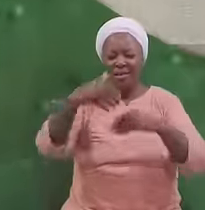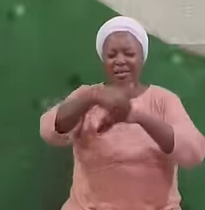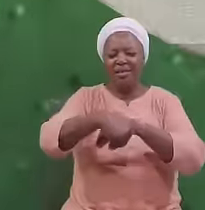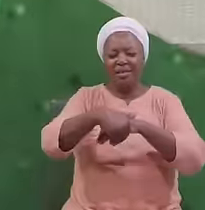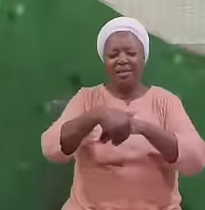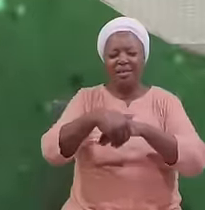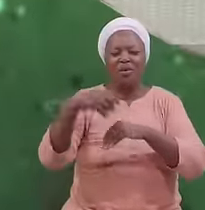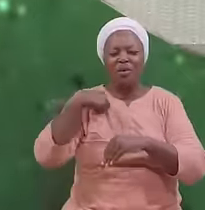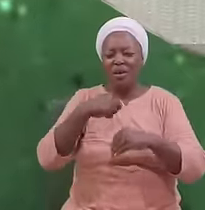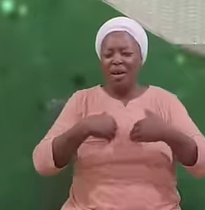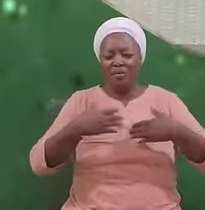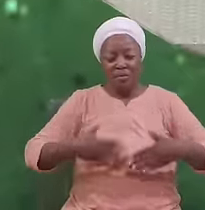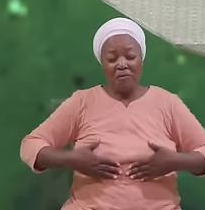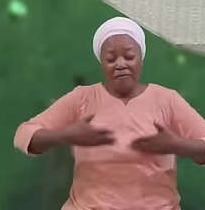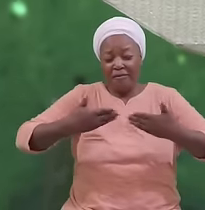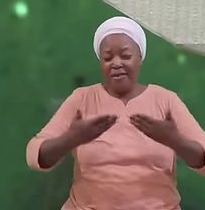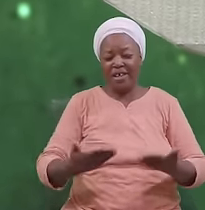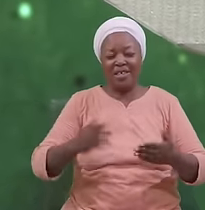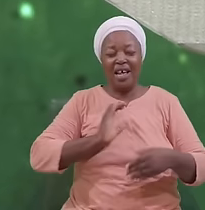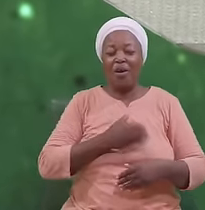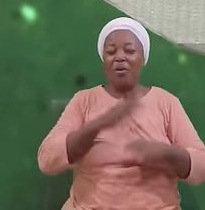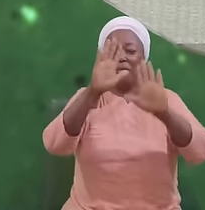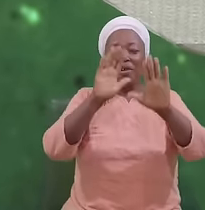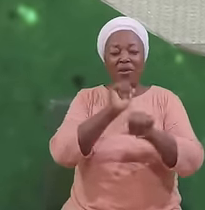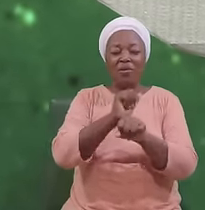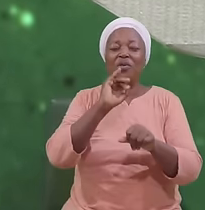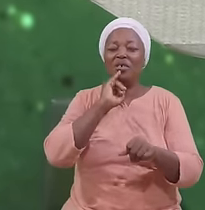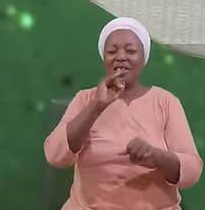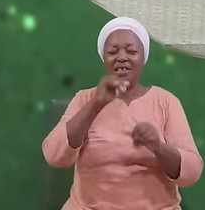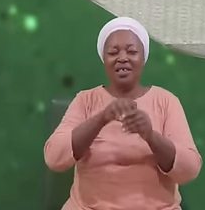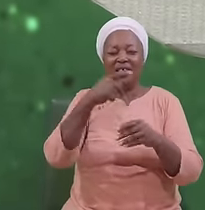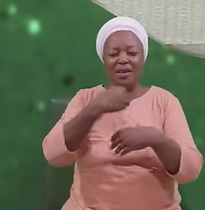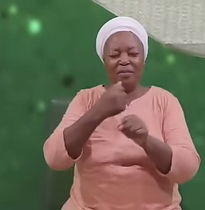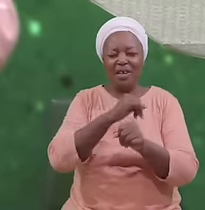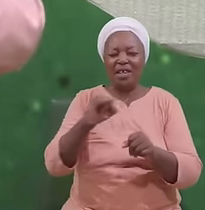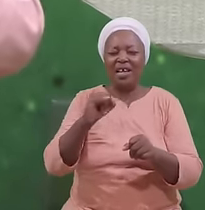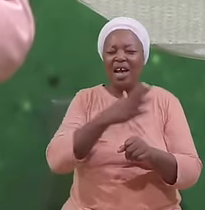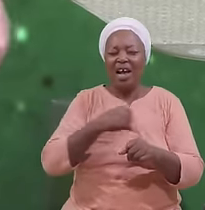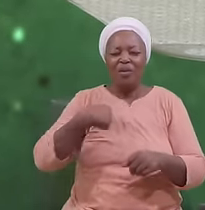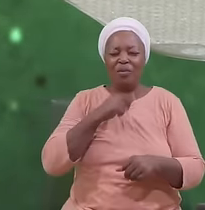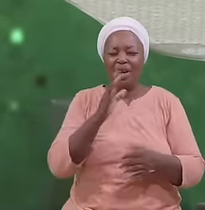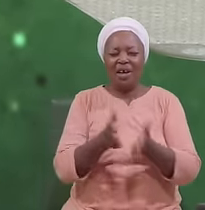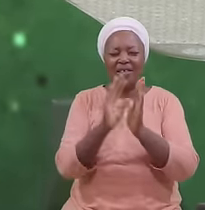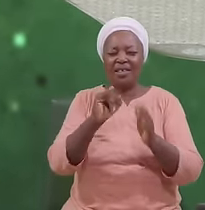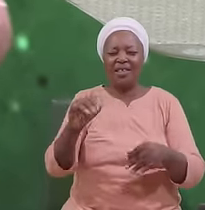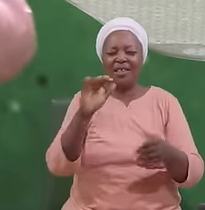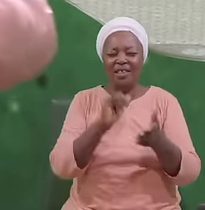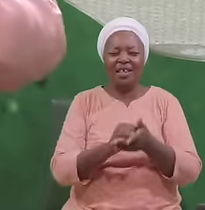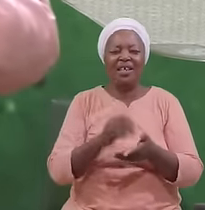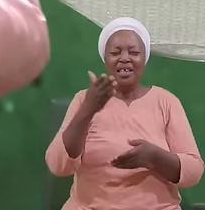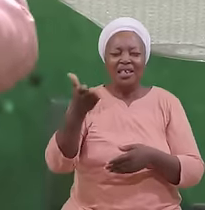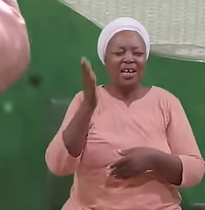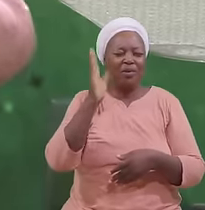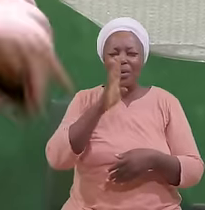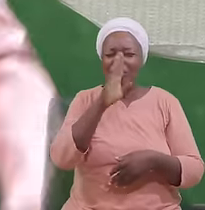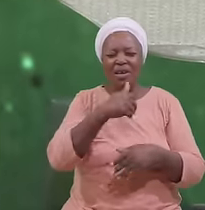we have confessed our miracle is in the making. And we're asking, there'll be a